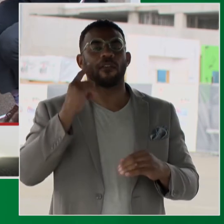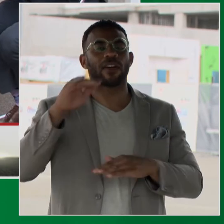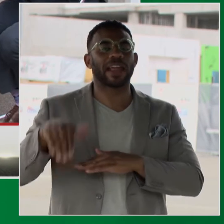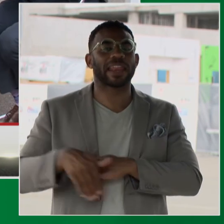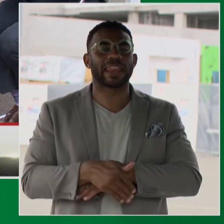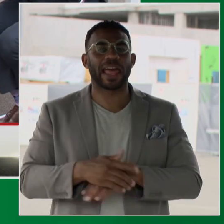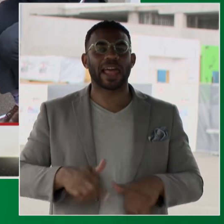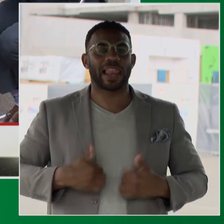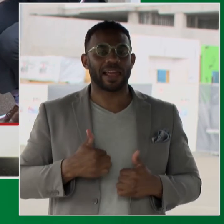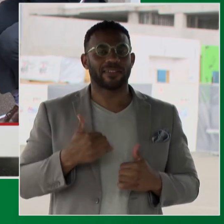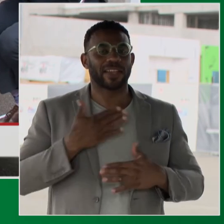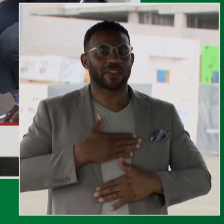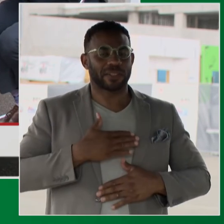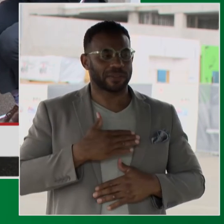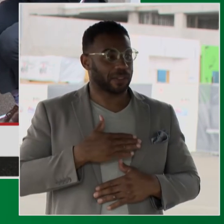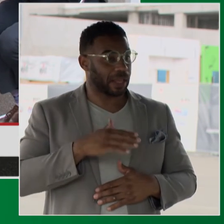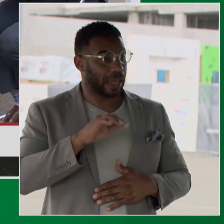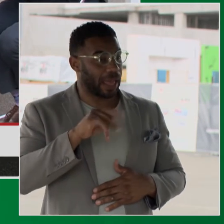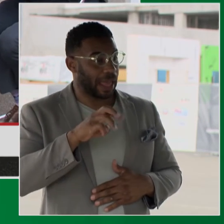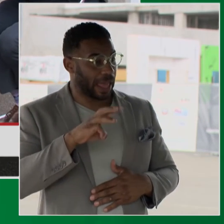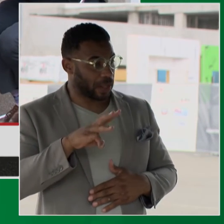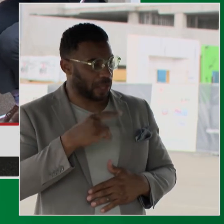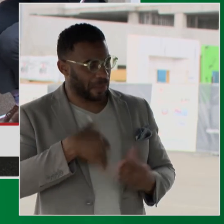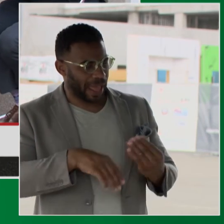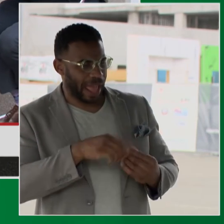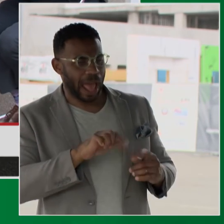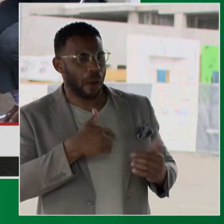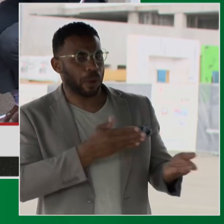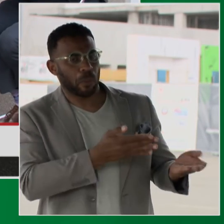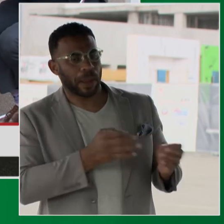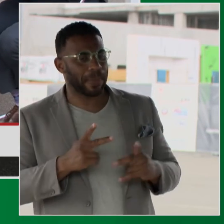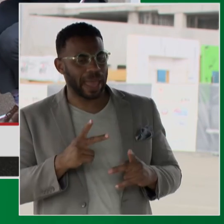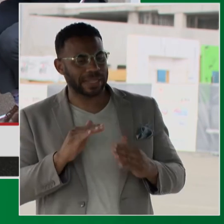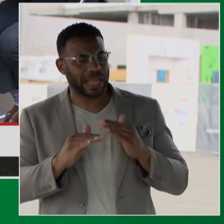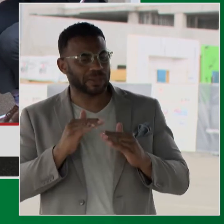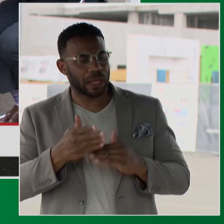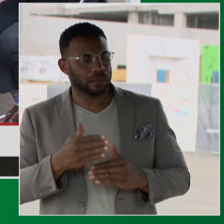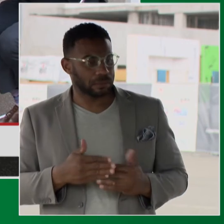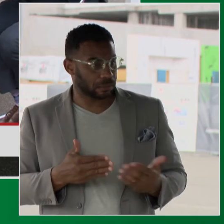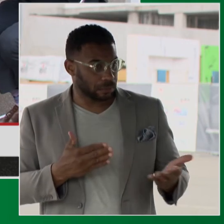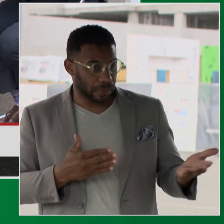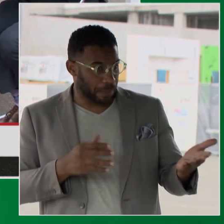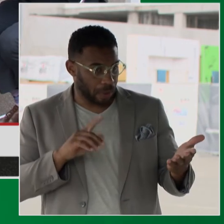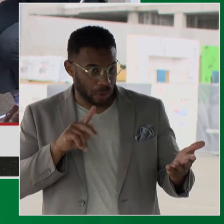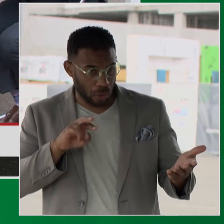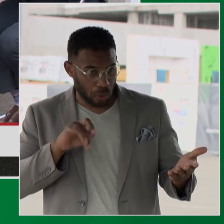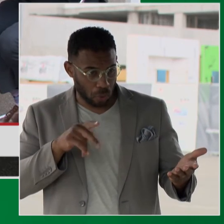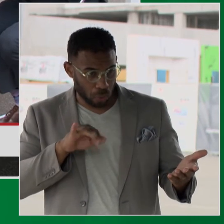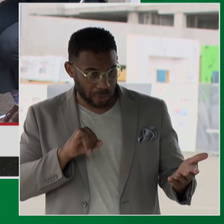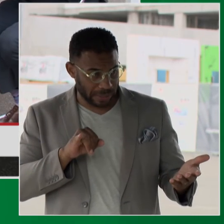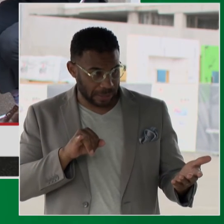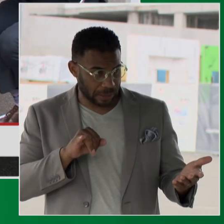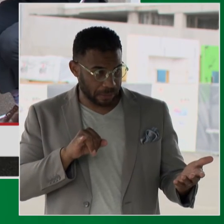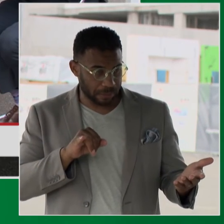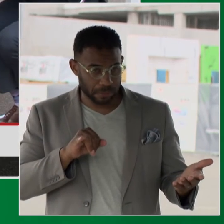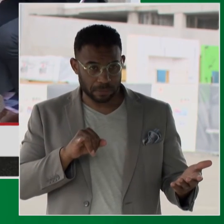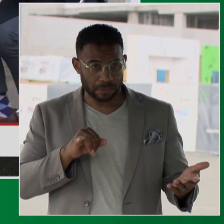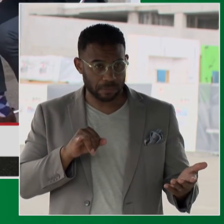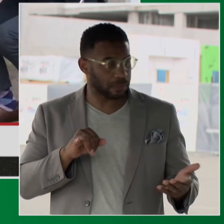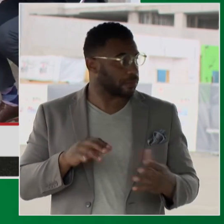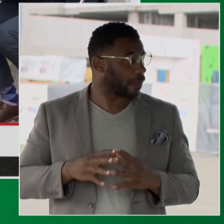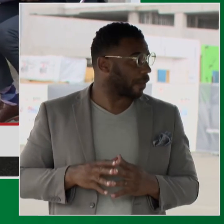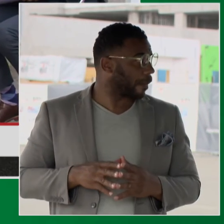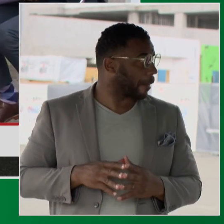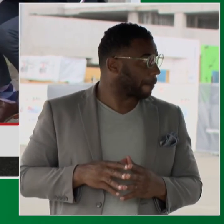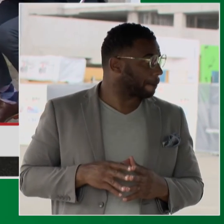Culture. Great. Andrew, anything to add on how we bring back downtown? Maybe get Christie's mic on. Okay, great. Not working? Okay,